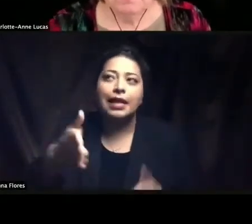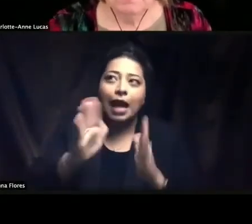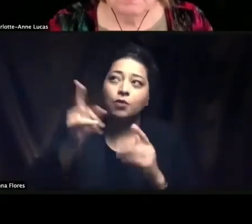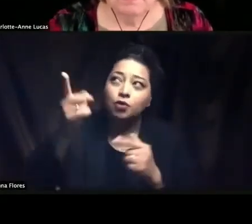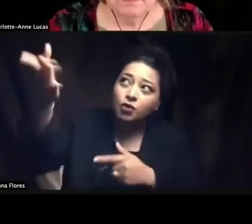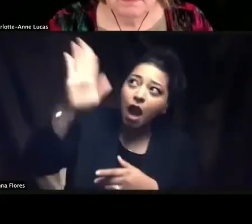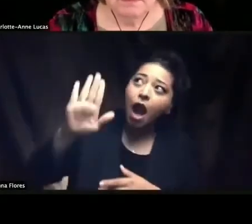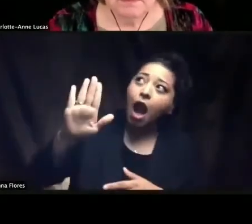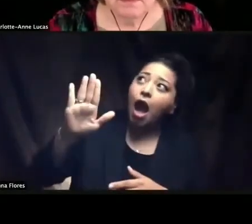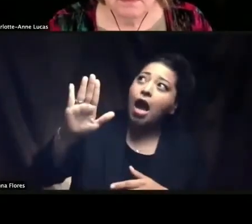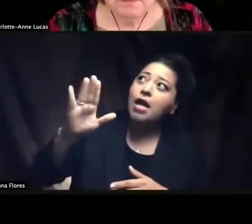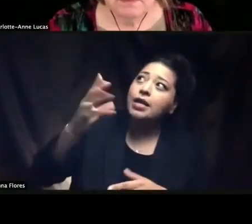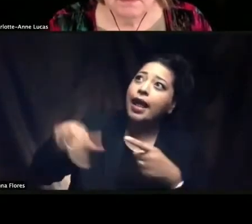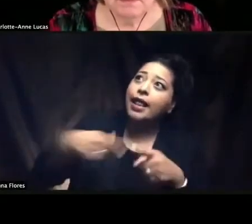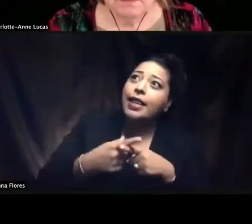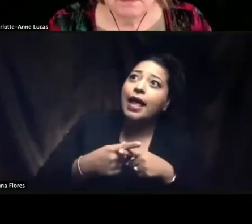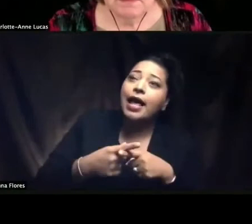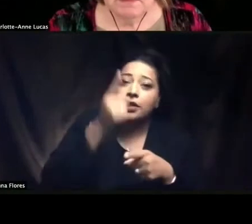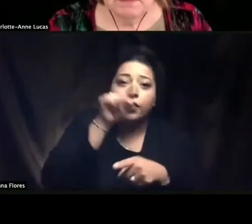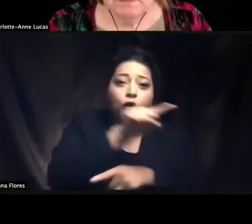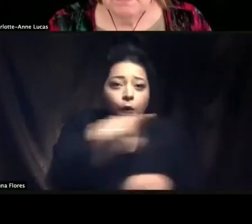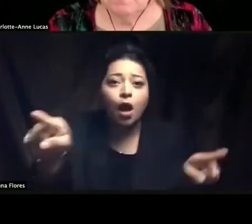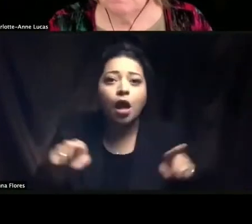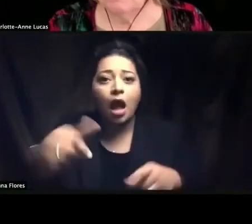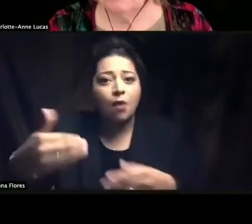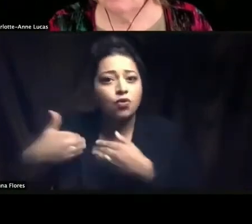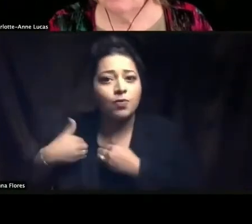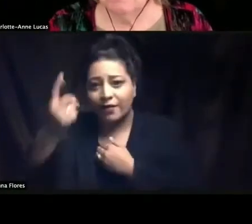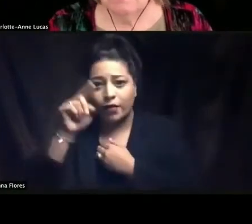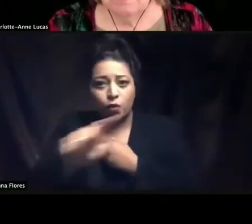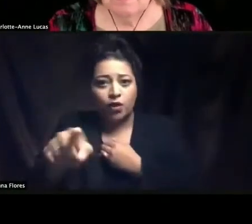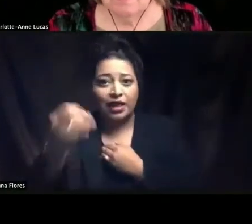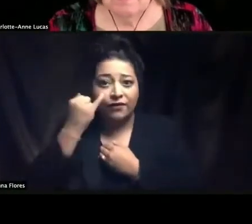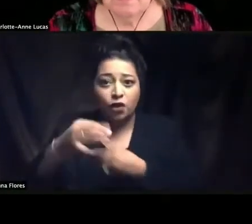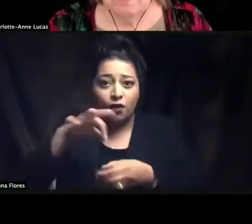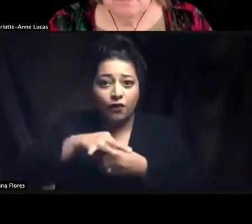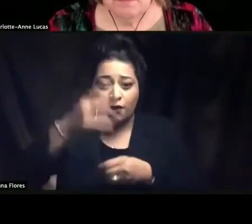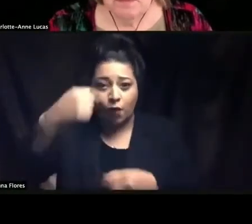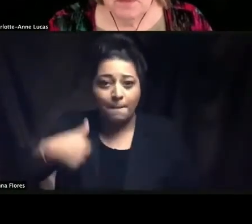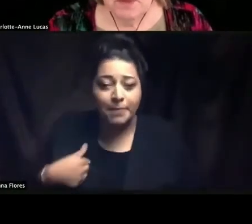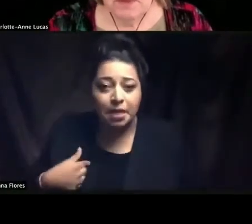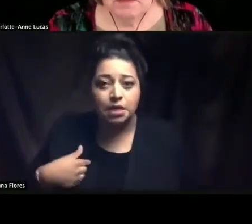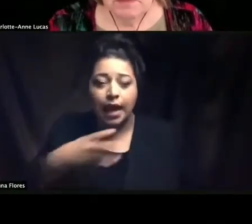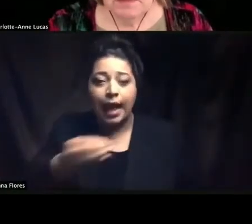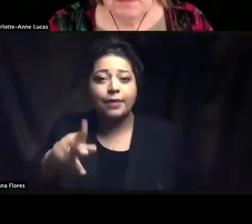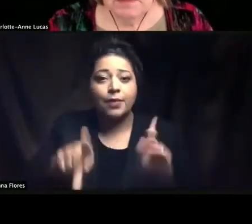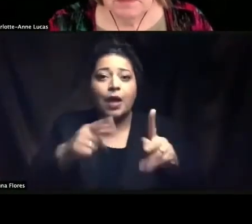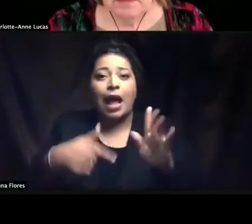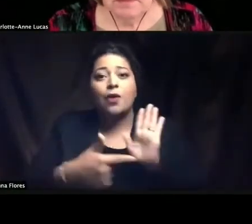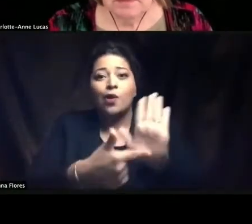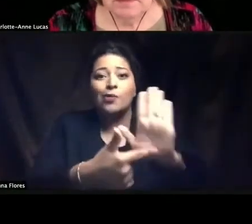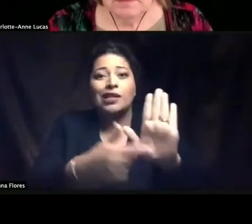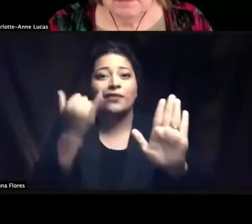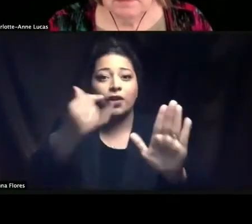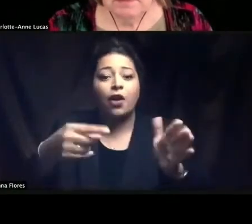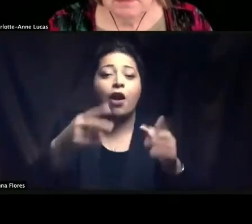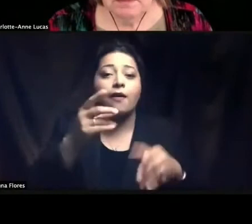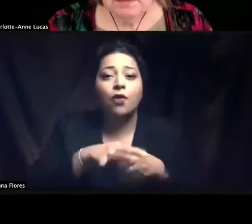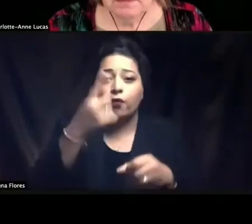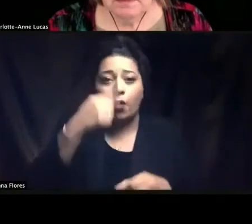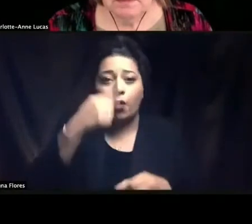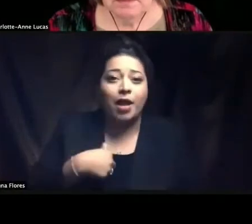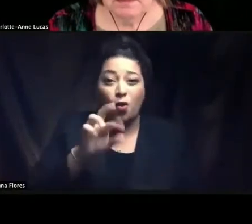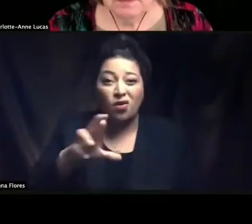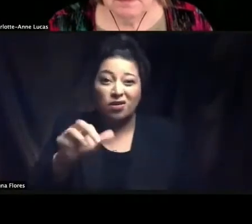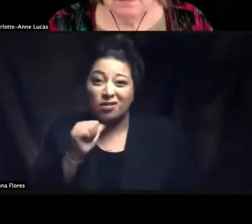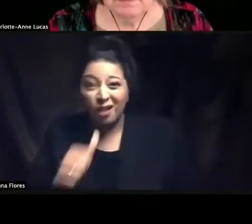then accountable to those that have voted for me and those that I represent, whether you voted for me or not. I'm willing to